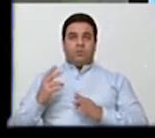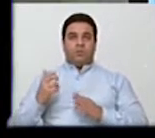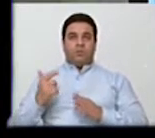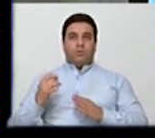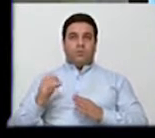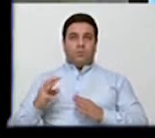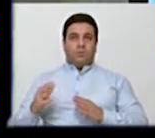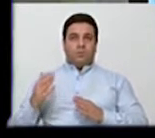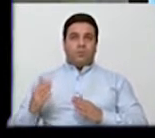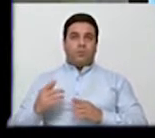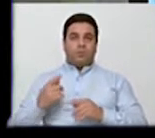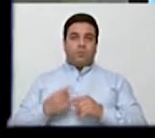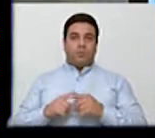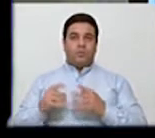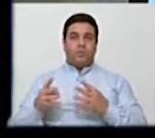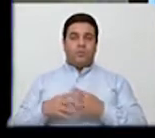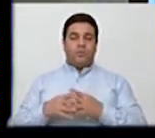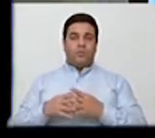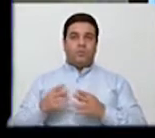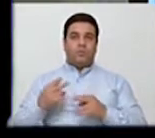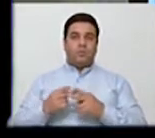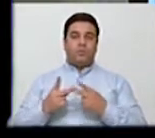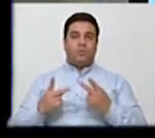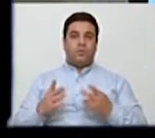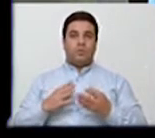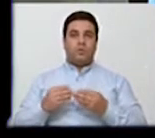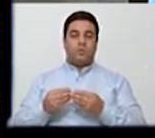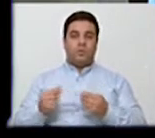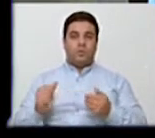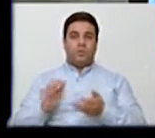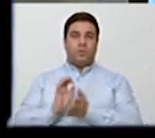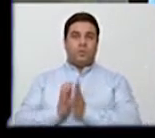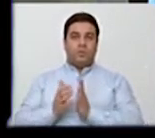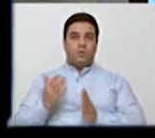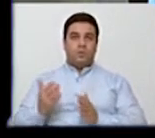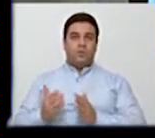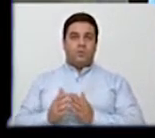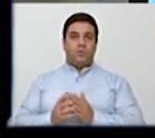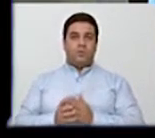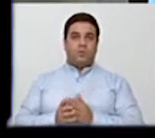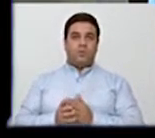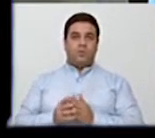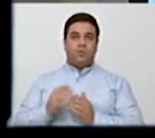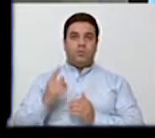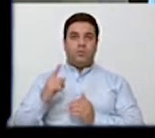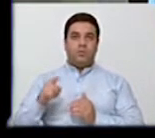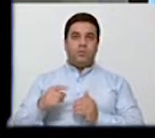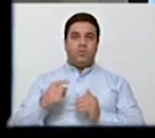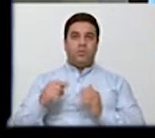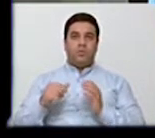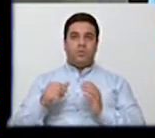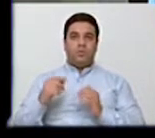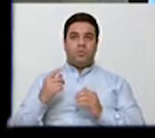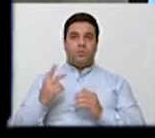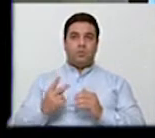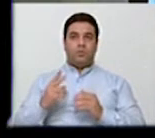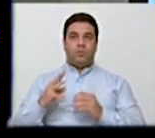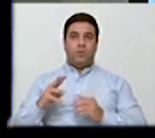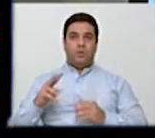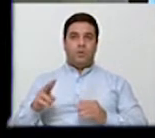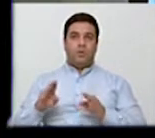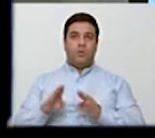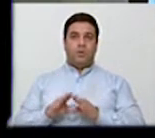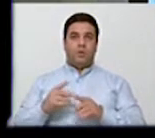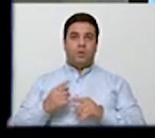teng ekanligi, bularni aralashtirishdan hosil bo'lgan eritmaning zichligi esa 1,12 gram taqsim ml'ga